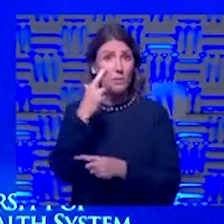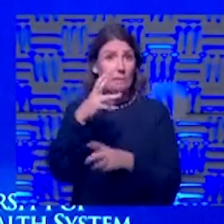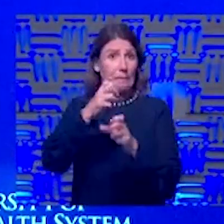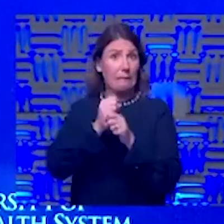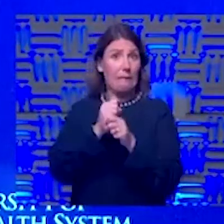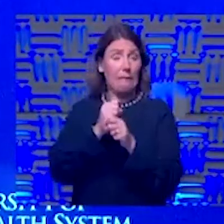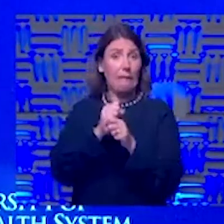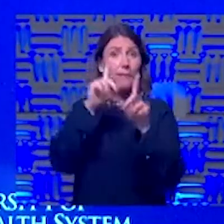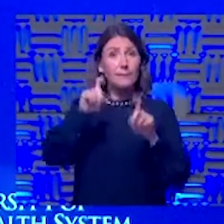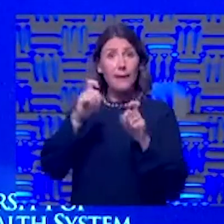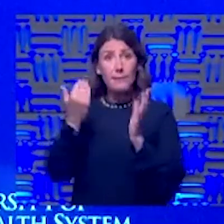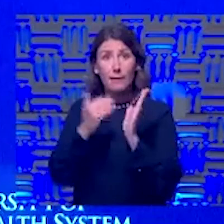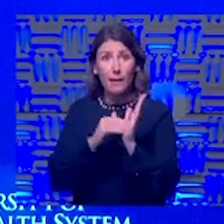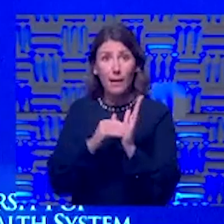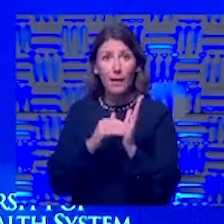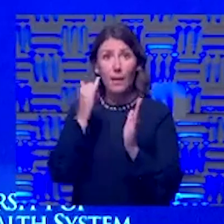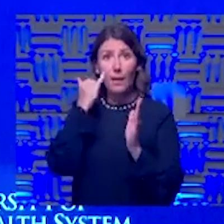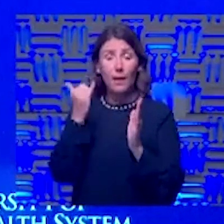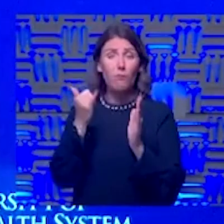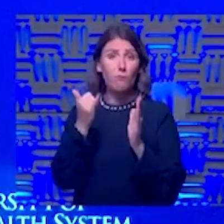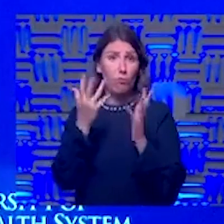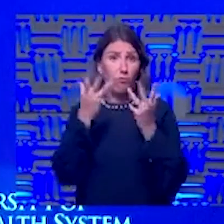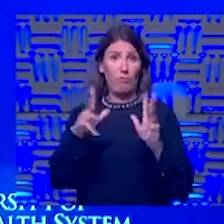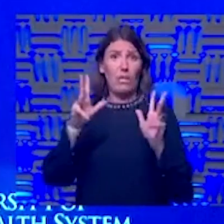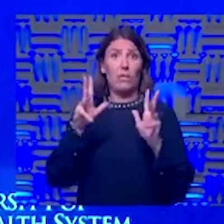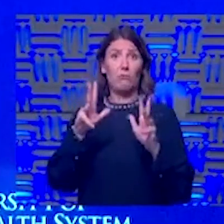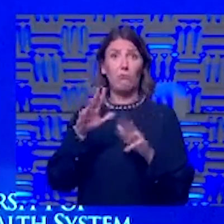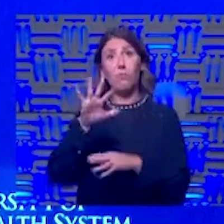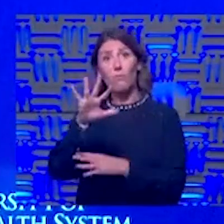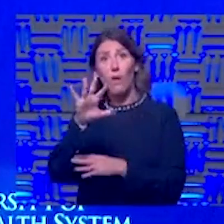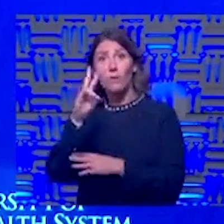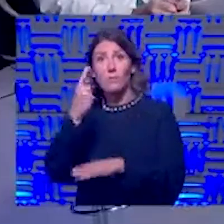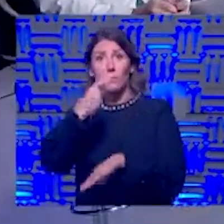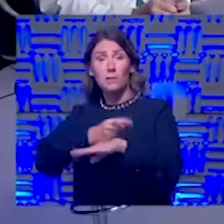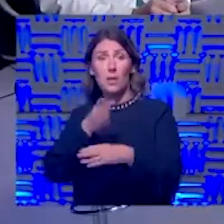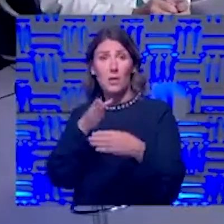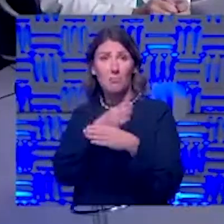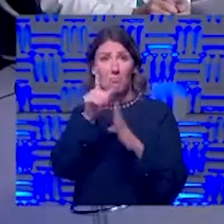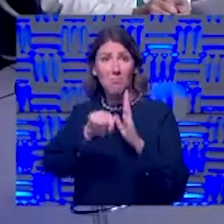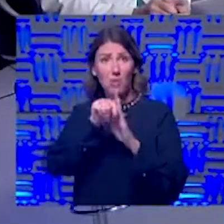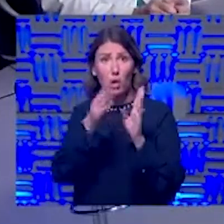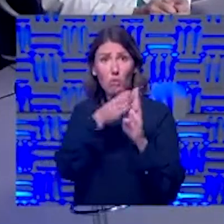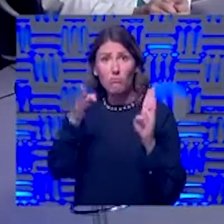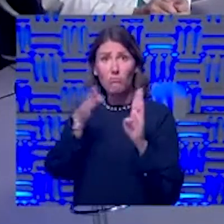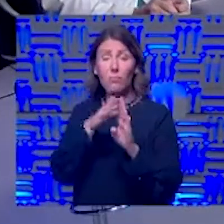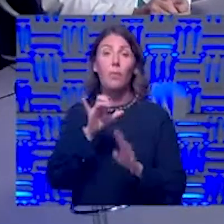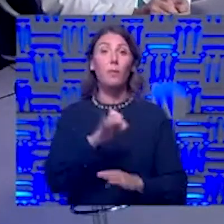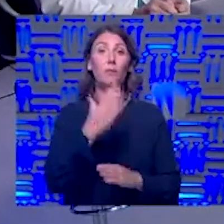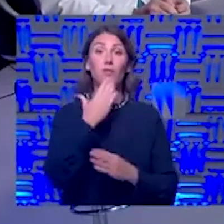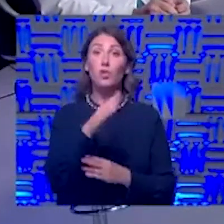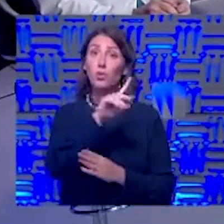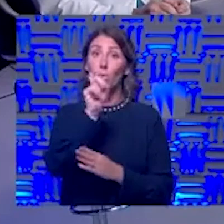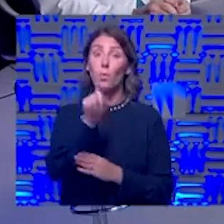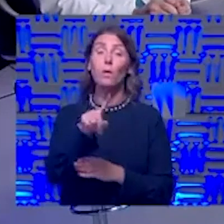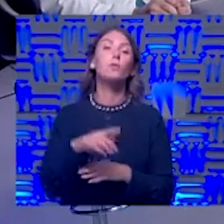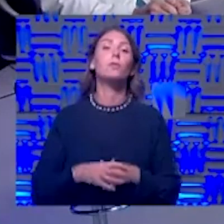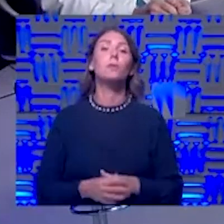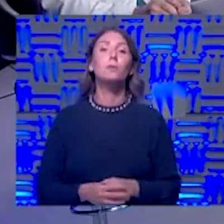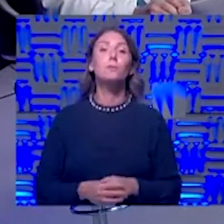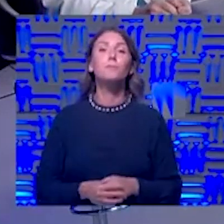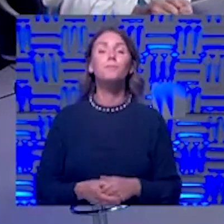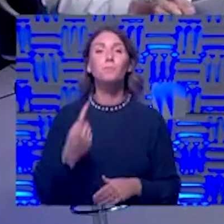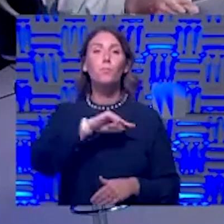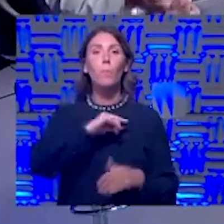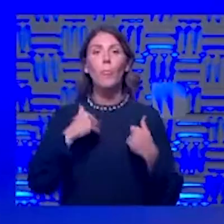if you've taken that test, past that 5-7 day period? That's a good question. That is a really good question. So we